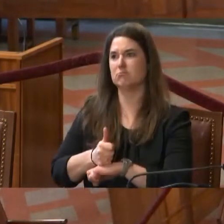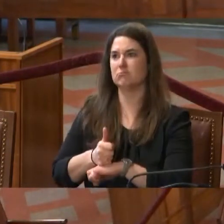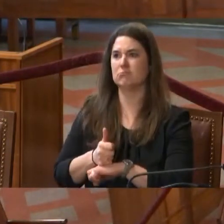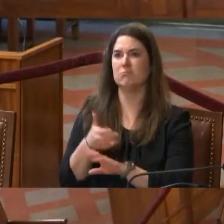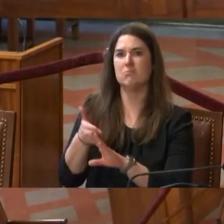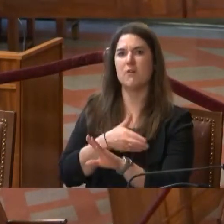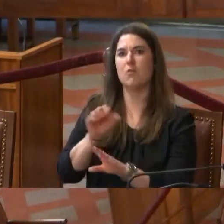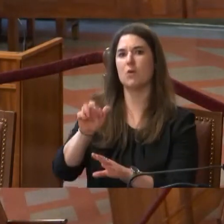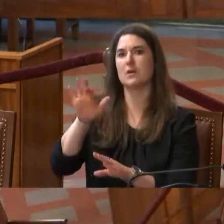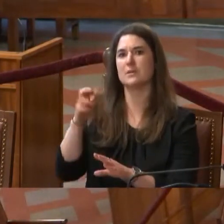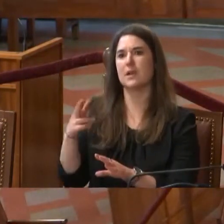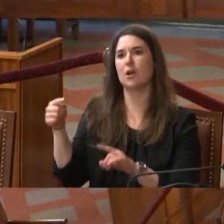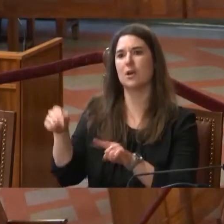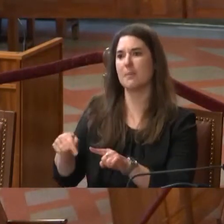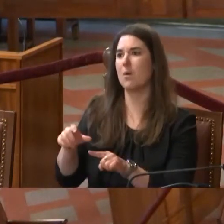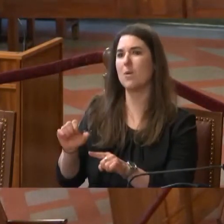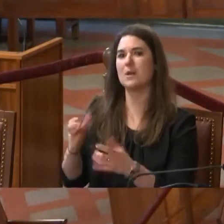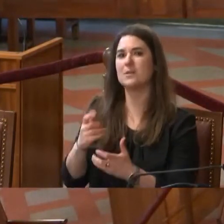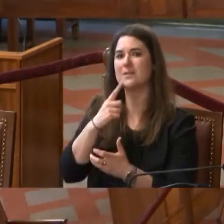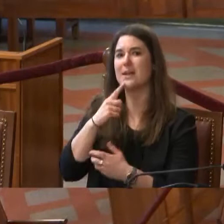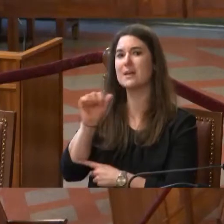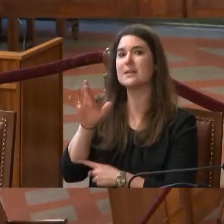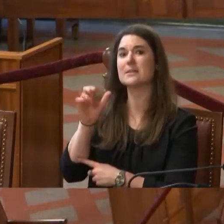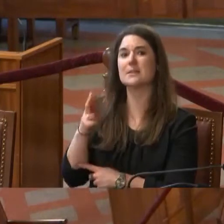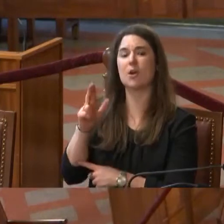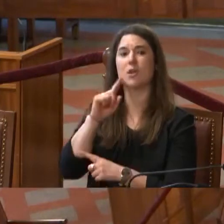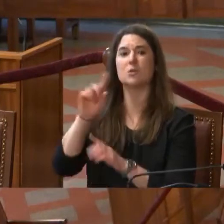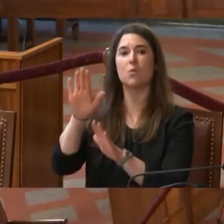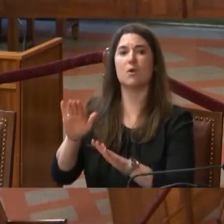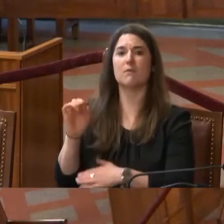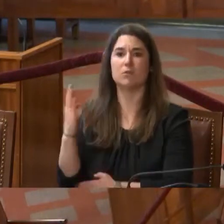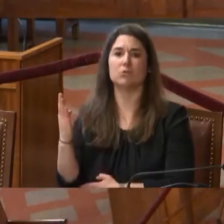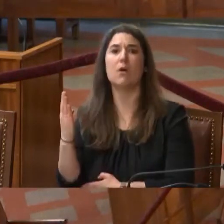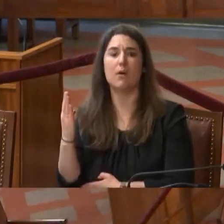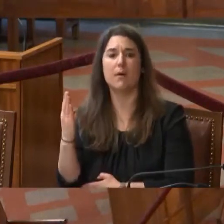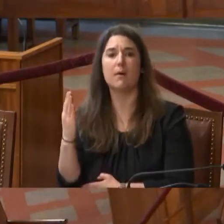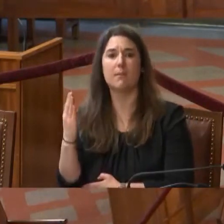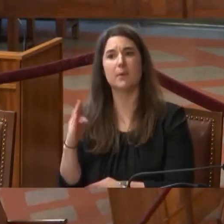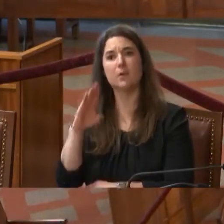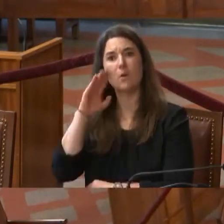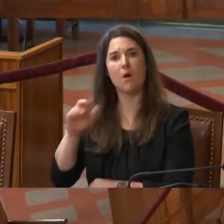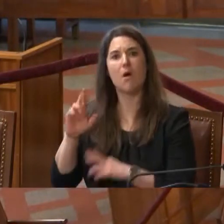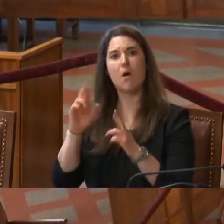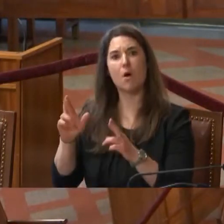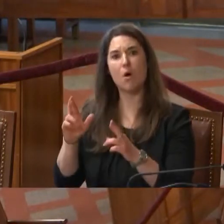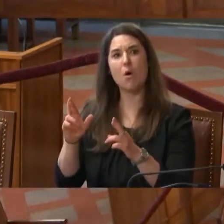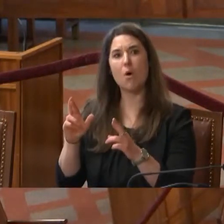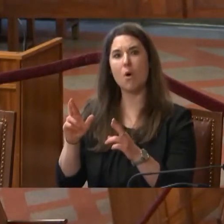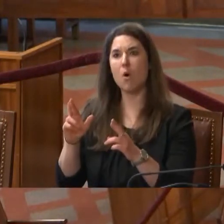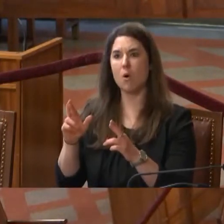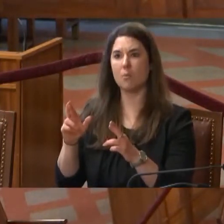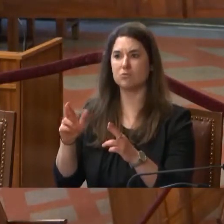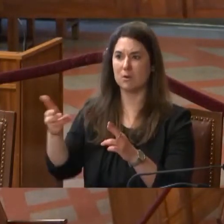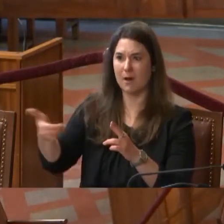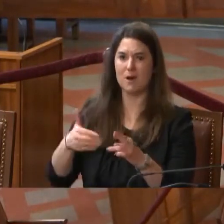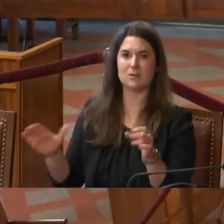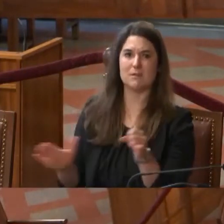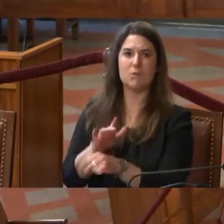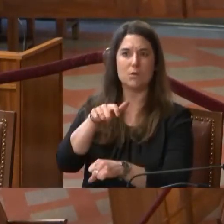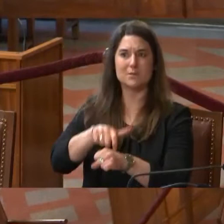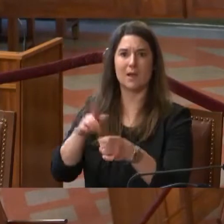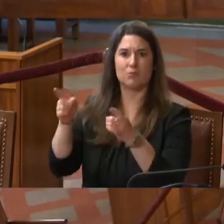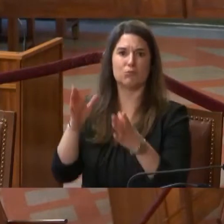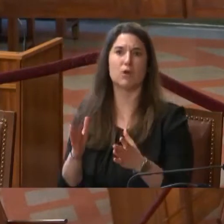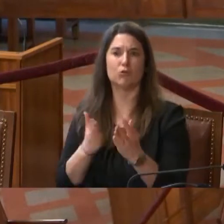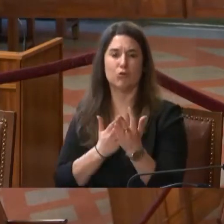before Sarah came in, and I just want to say Sarah, I think, is doing a wonderful job, and, you know, I hope she's put on as a full-time